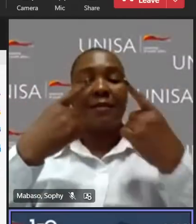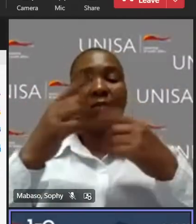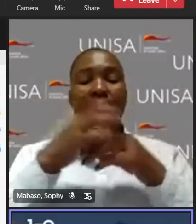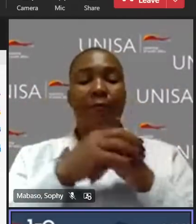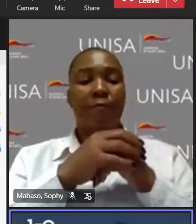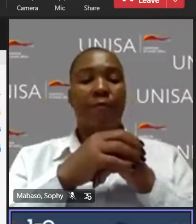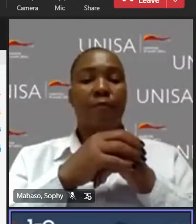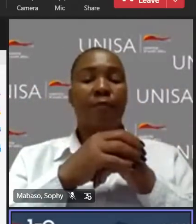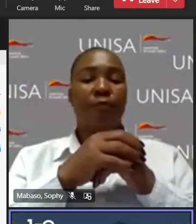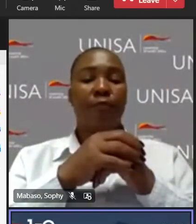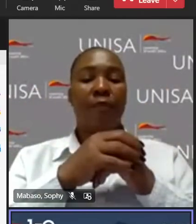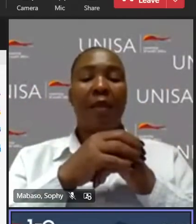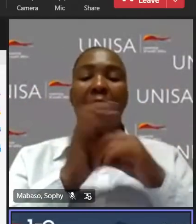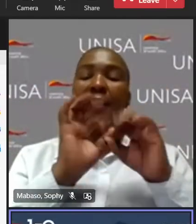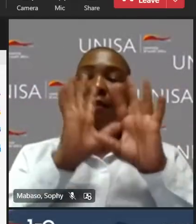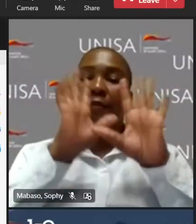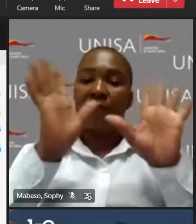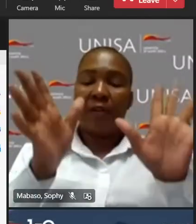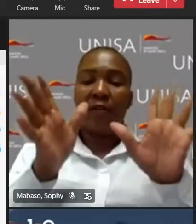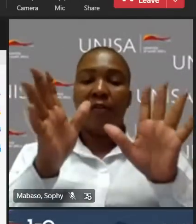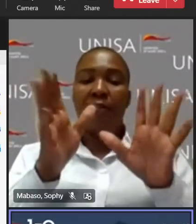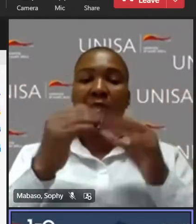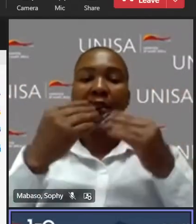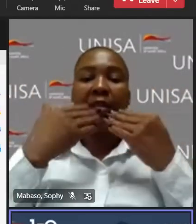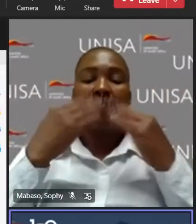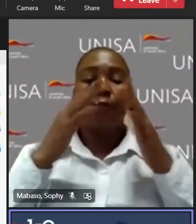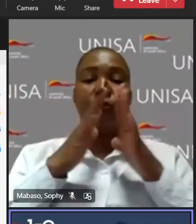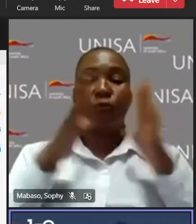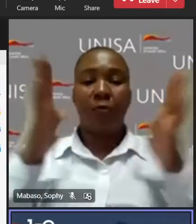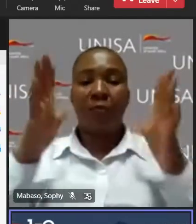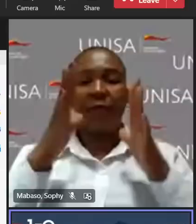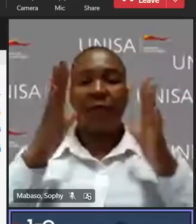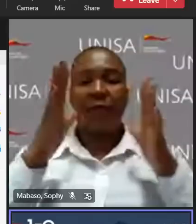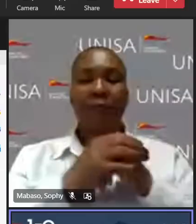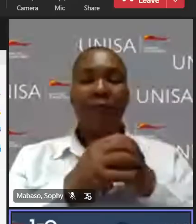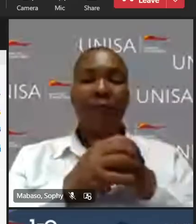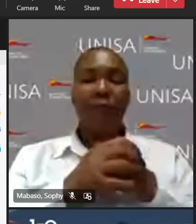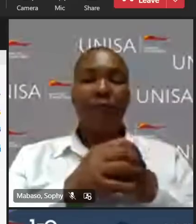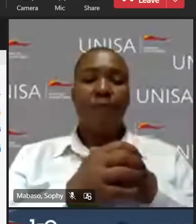for you and clarify. Thank you so much.